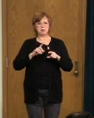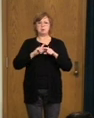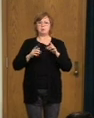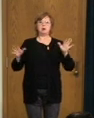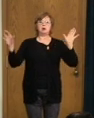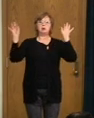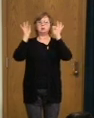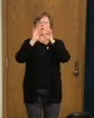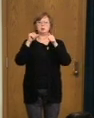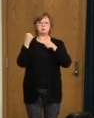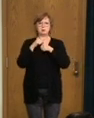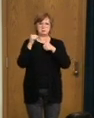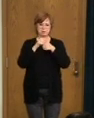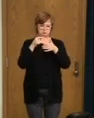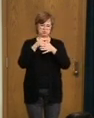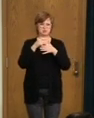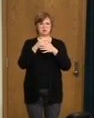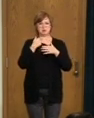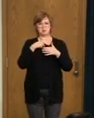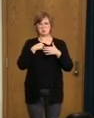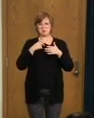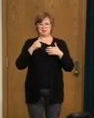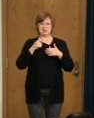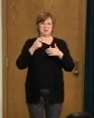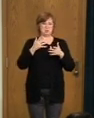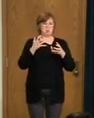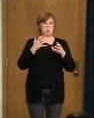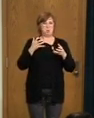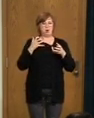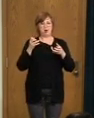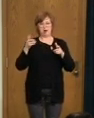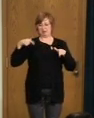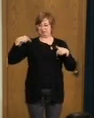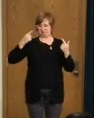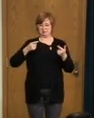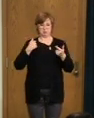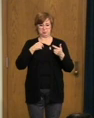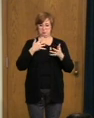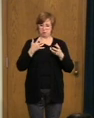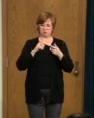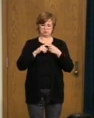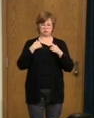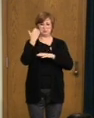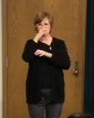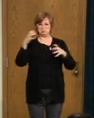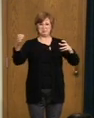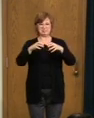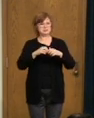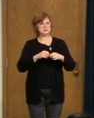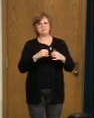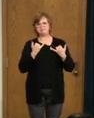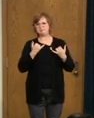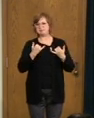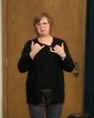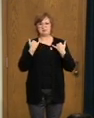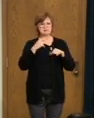more than we would have liked to at this point. And then, of course, over January, we'll have to see how things continue in terms